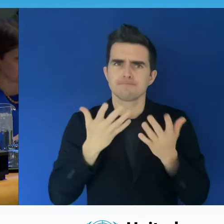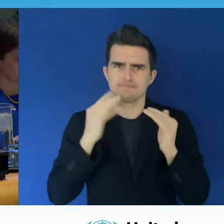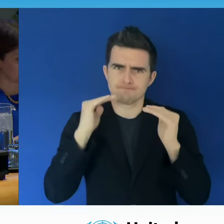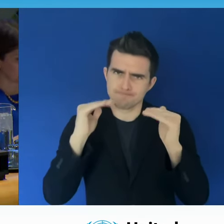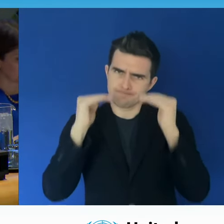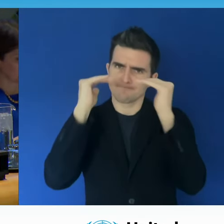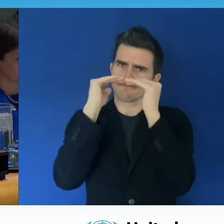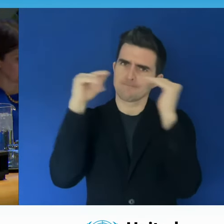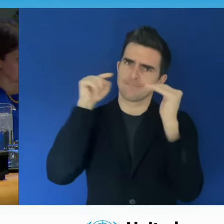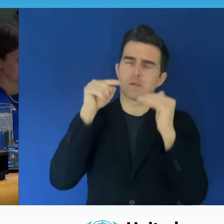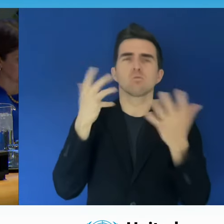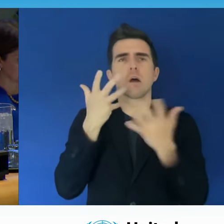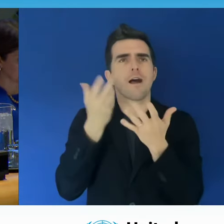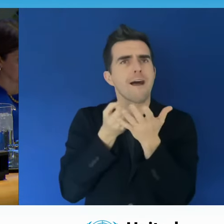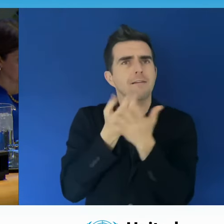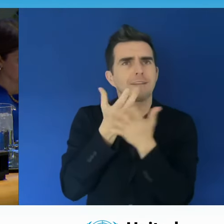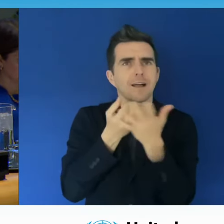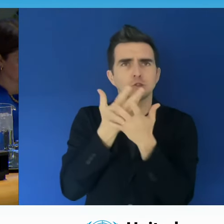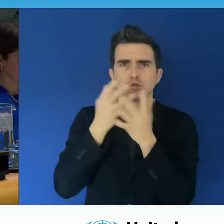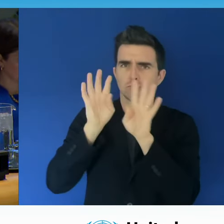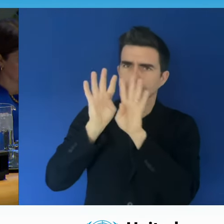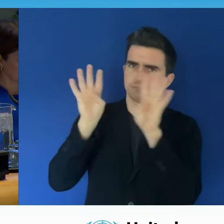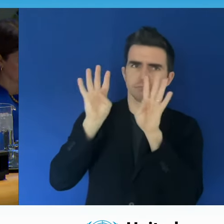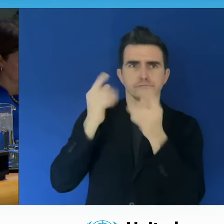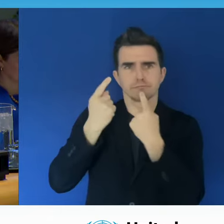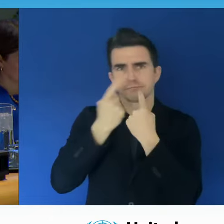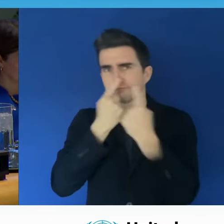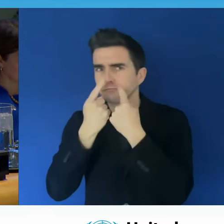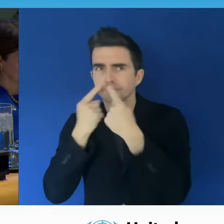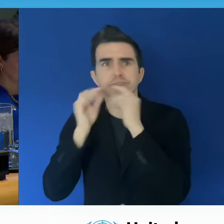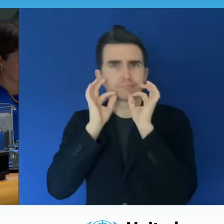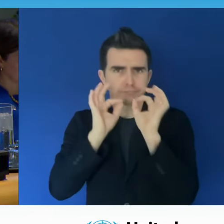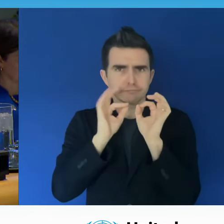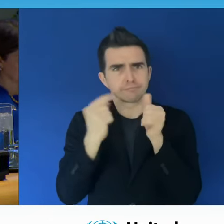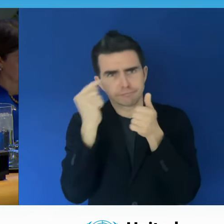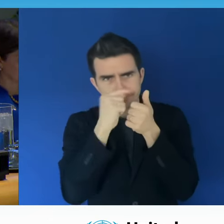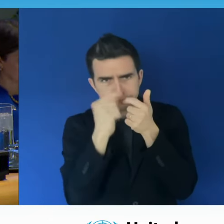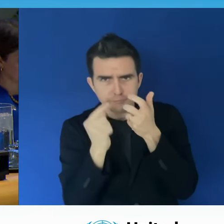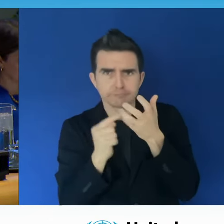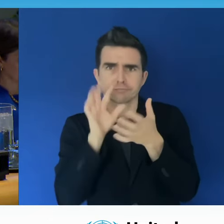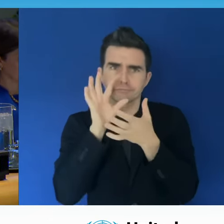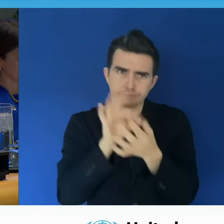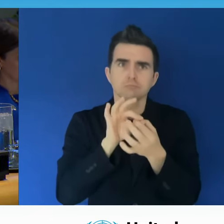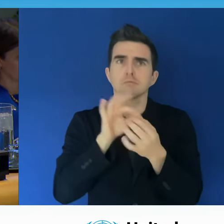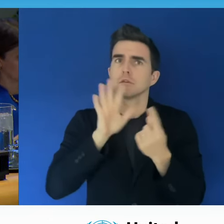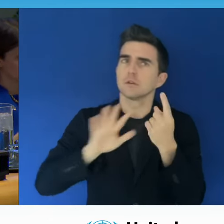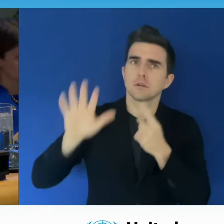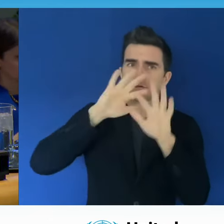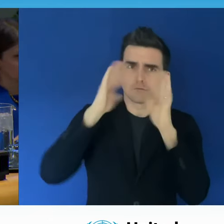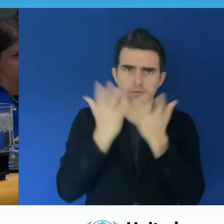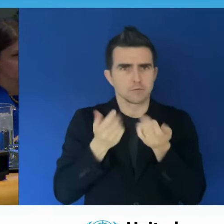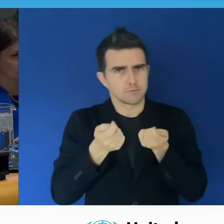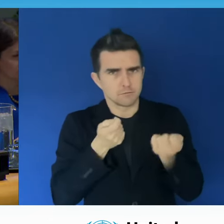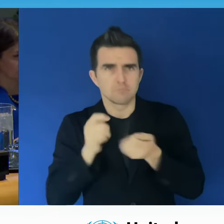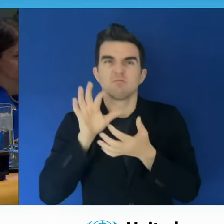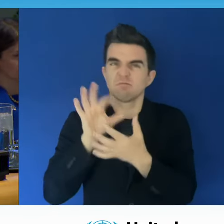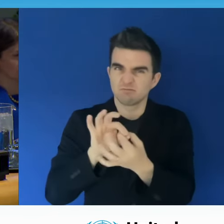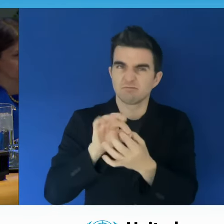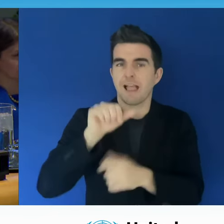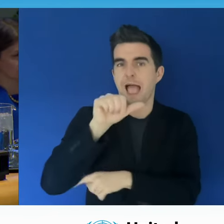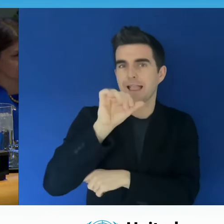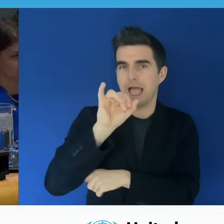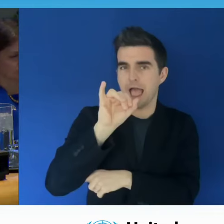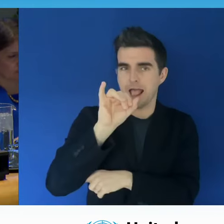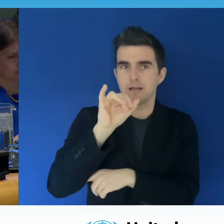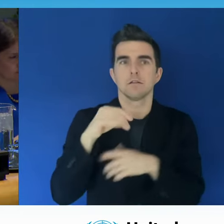it is feeding into the global digital compact. We have also proposed a new agenda for peace to renew